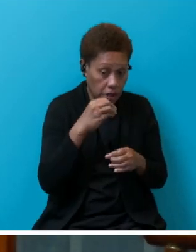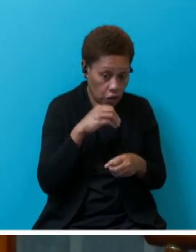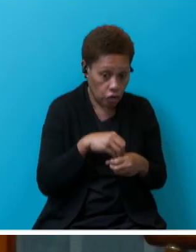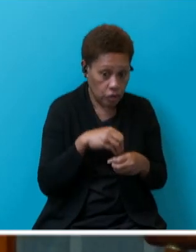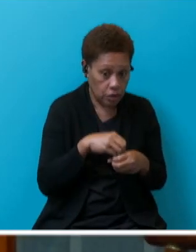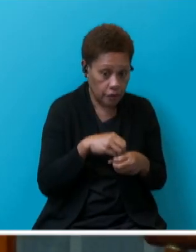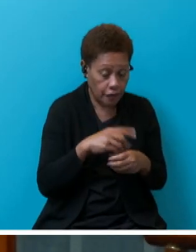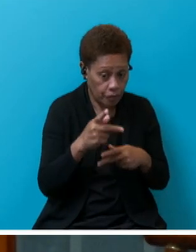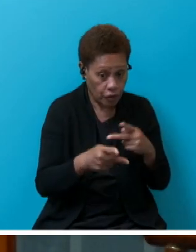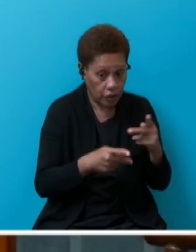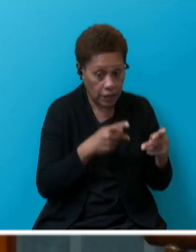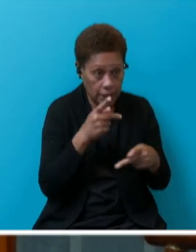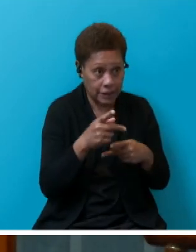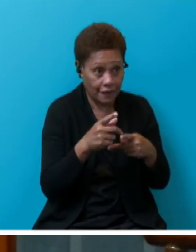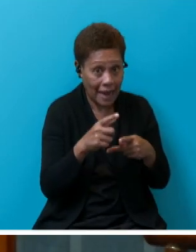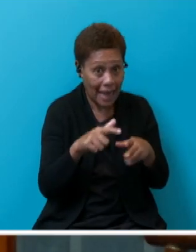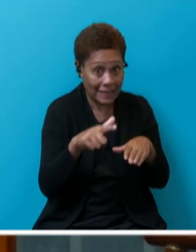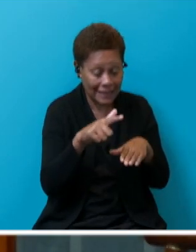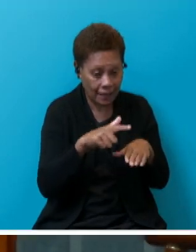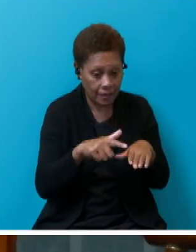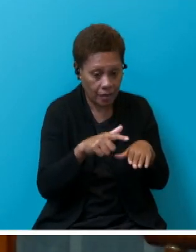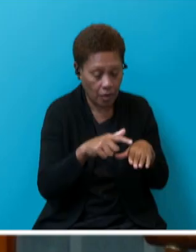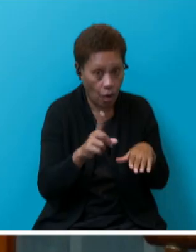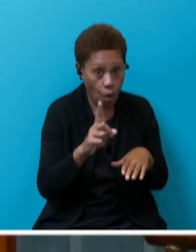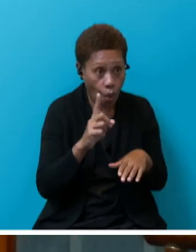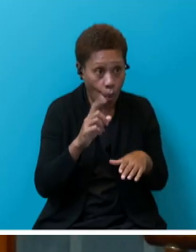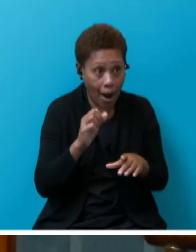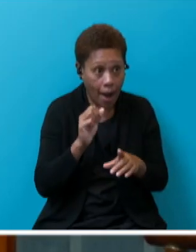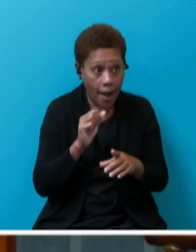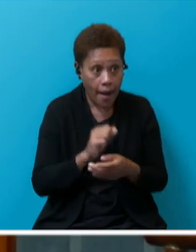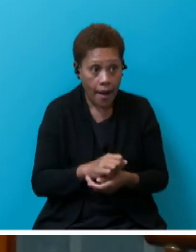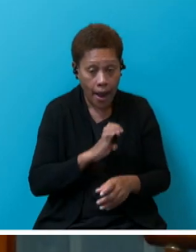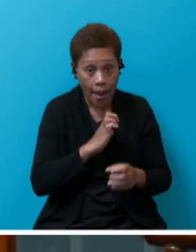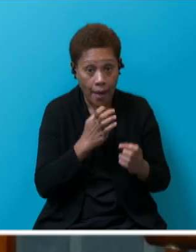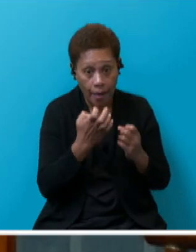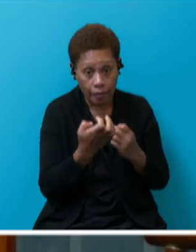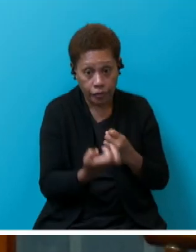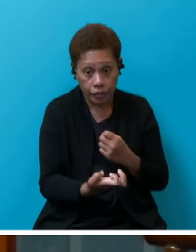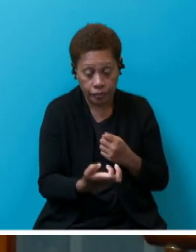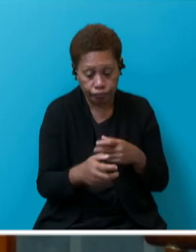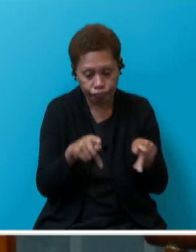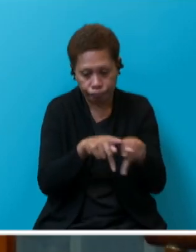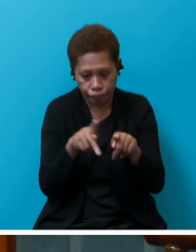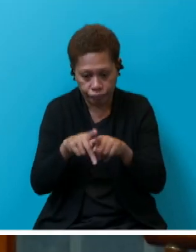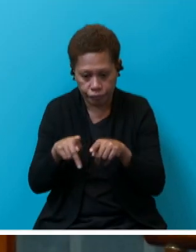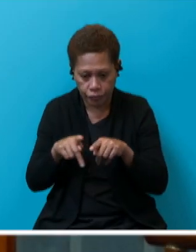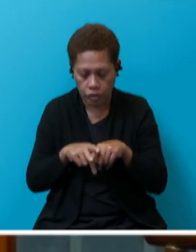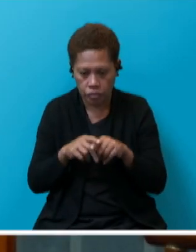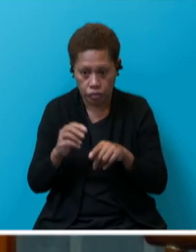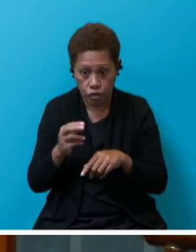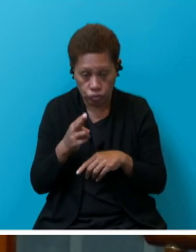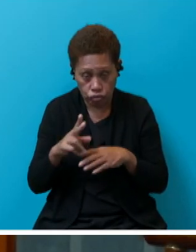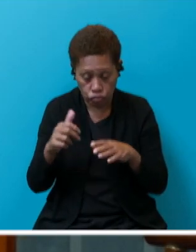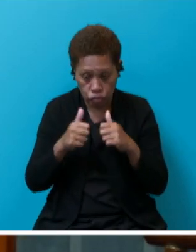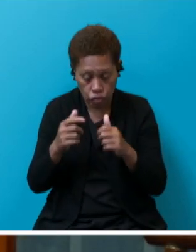landscape, one that empowers entrepreneurs, attracts investment, and drives sustainable growth